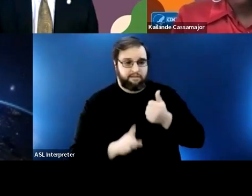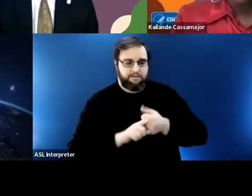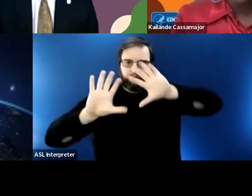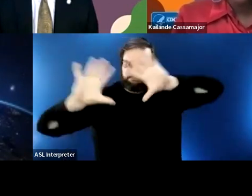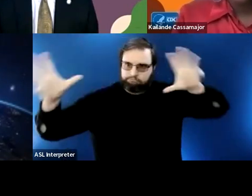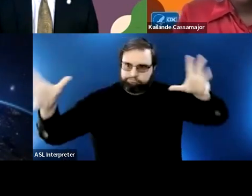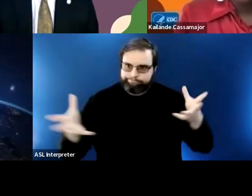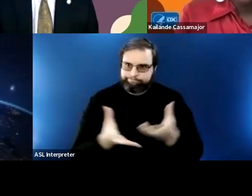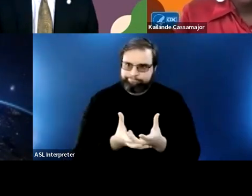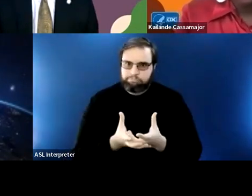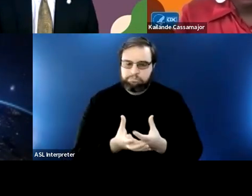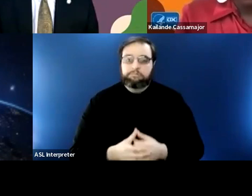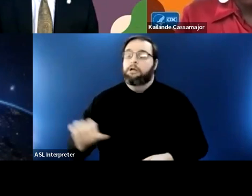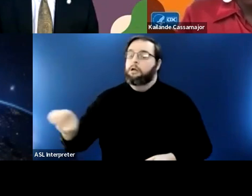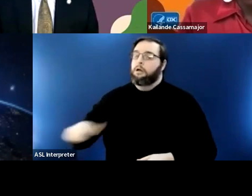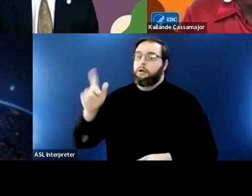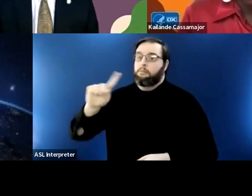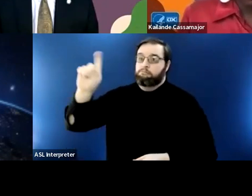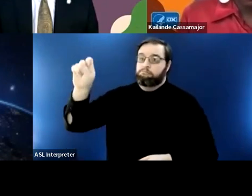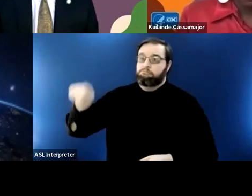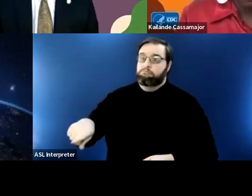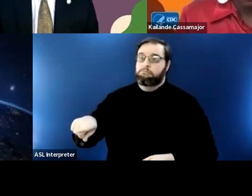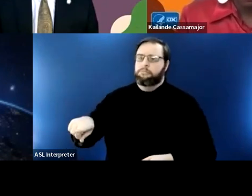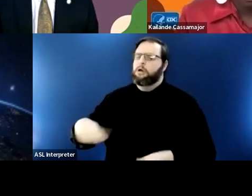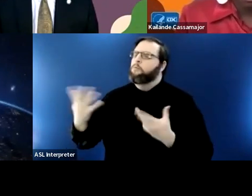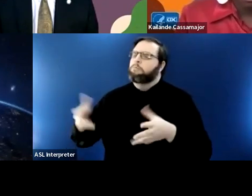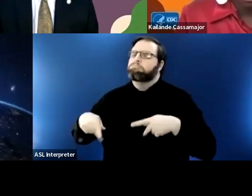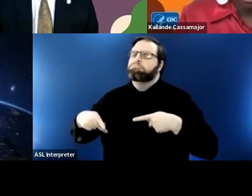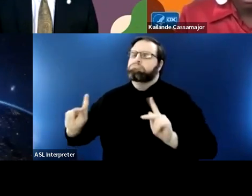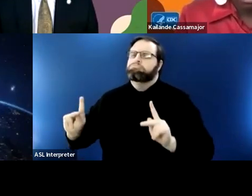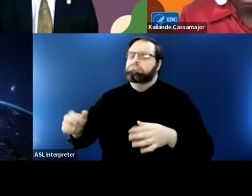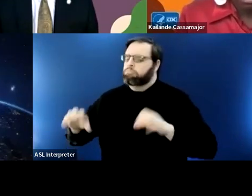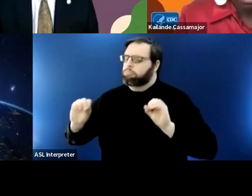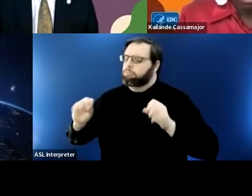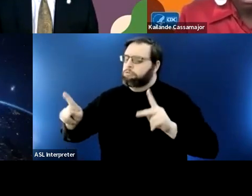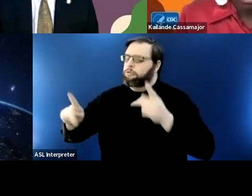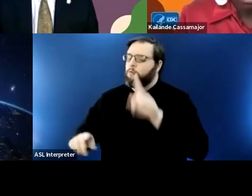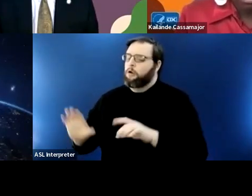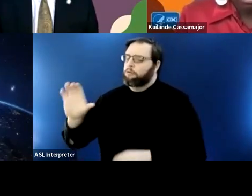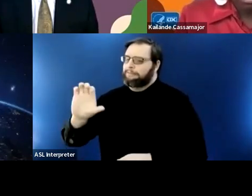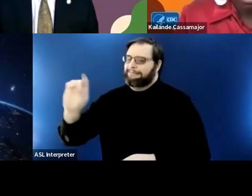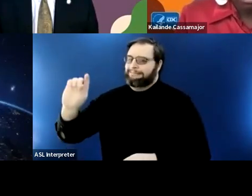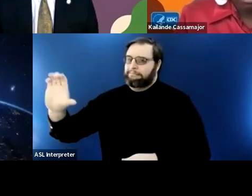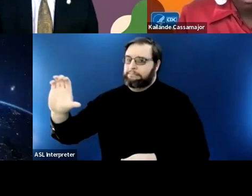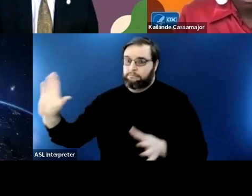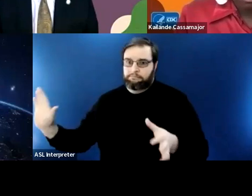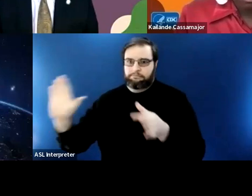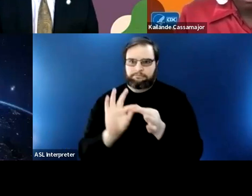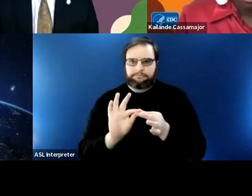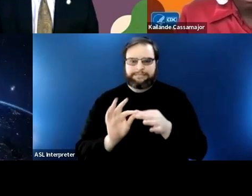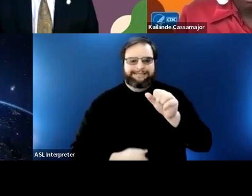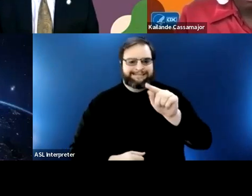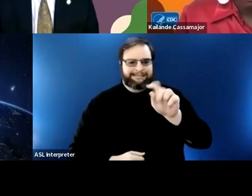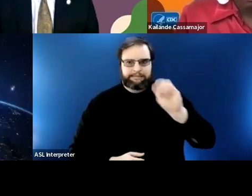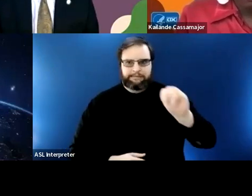right, thank you. And another audience question. What are opportunities for CDC to collaborate with STEM-related departments